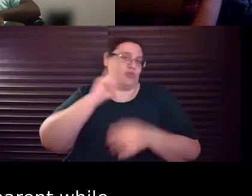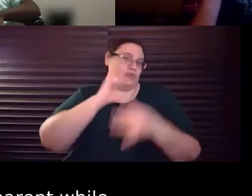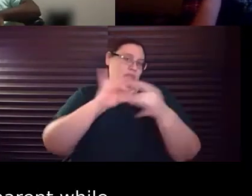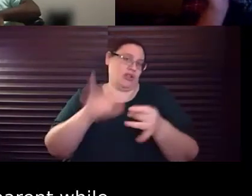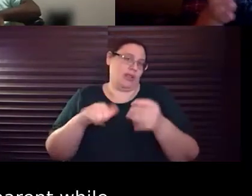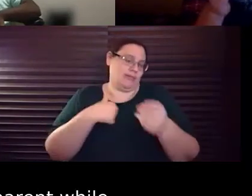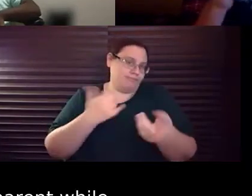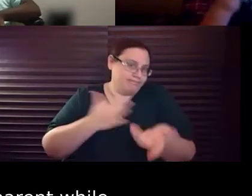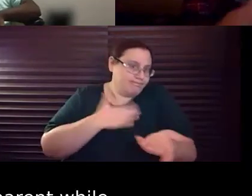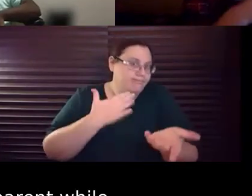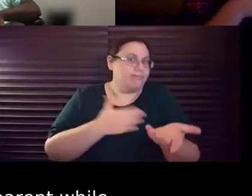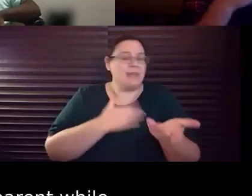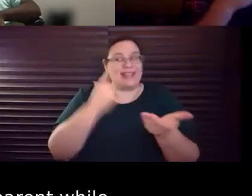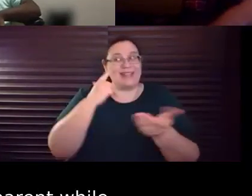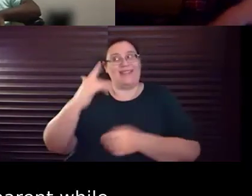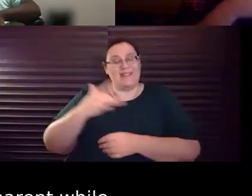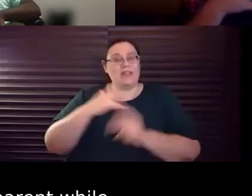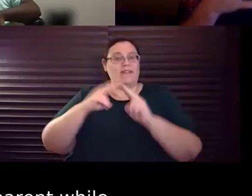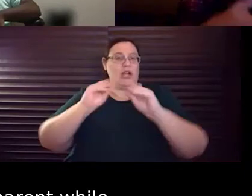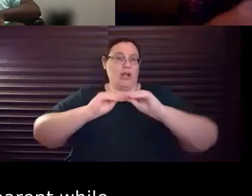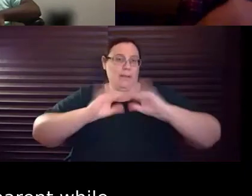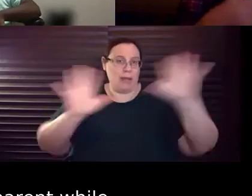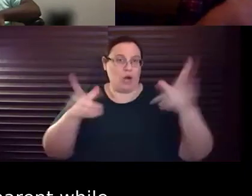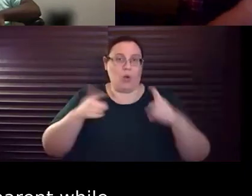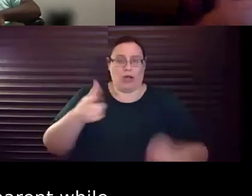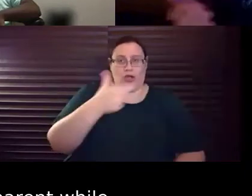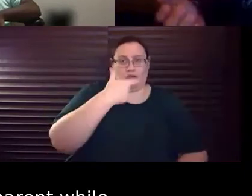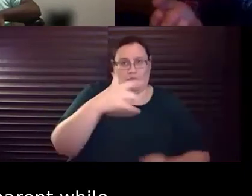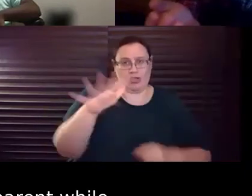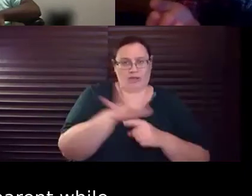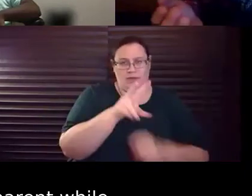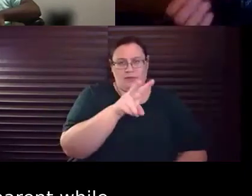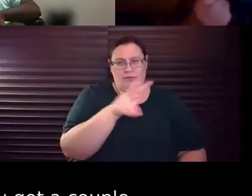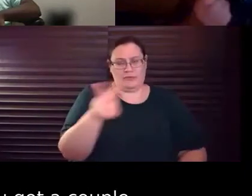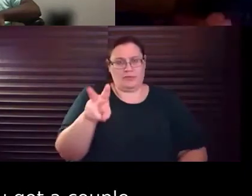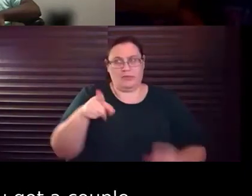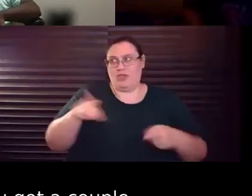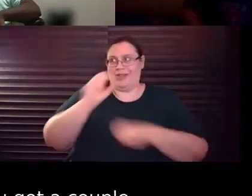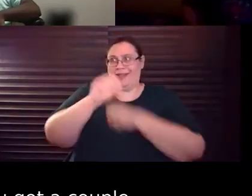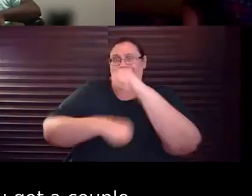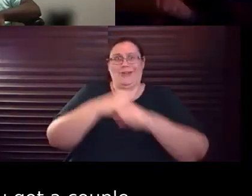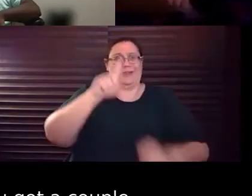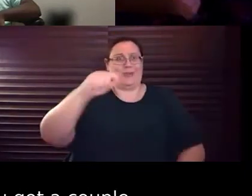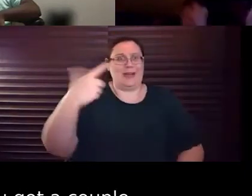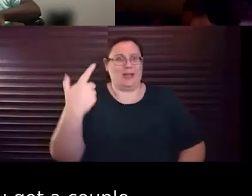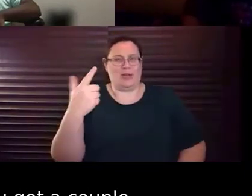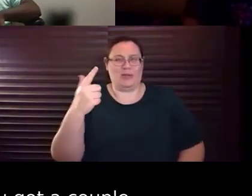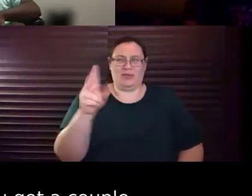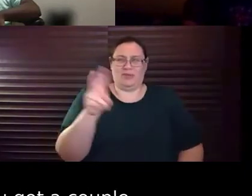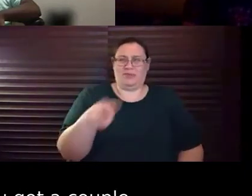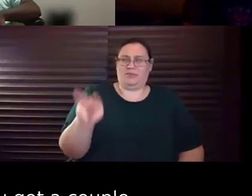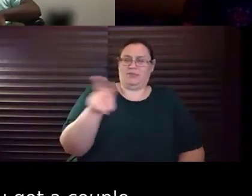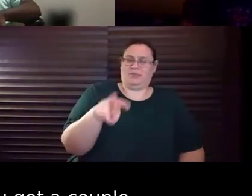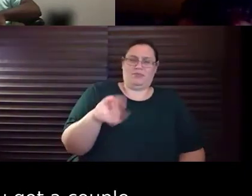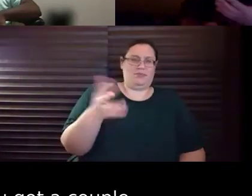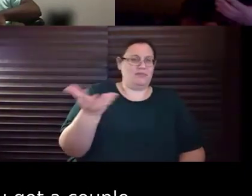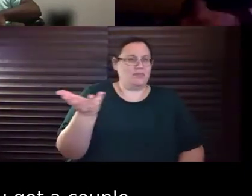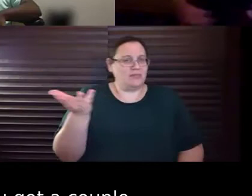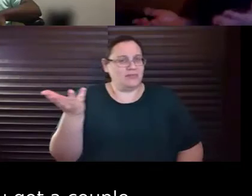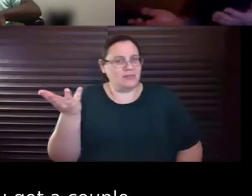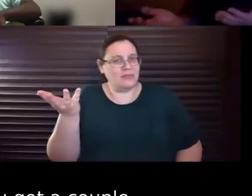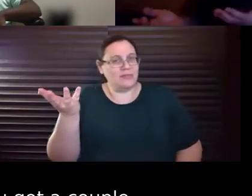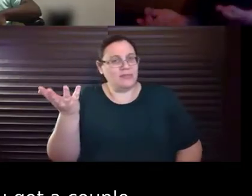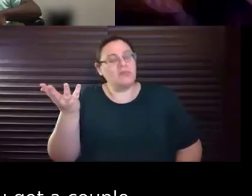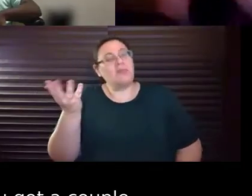that feels very apparent while watching the film in 2021, where it's like, yeah, you've got a